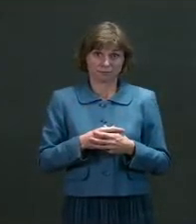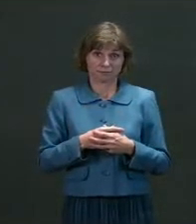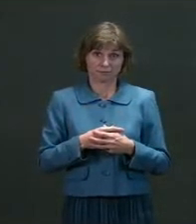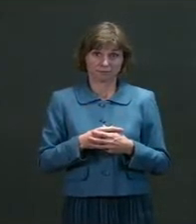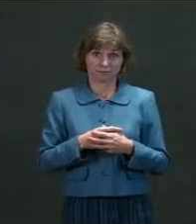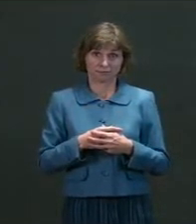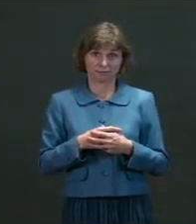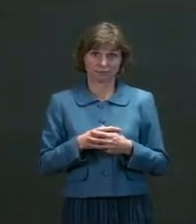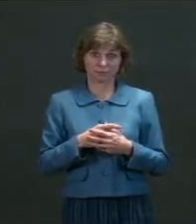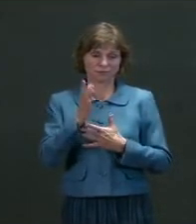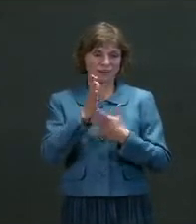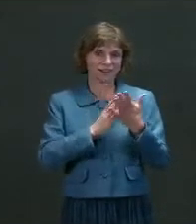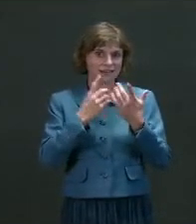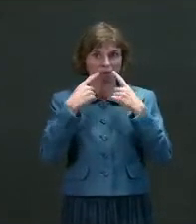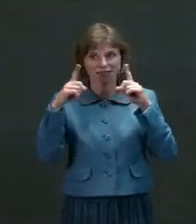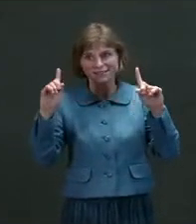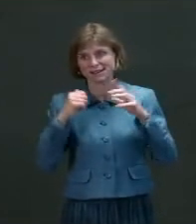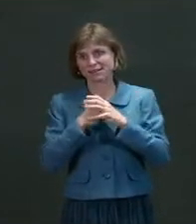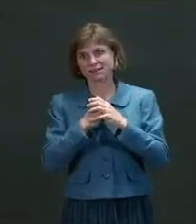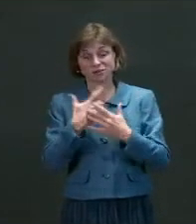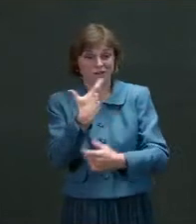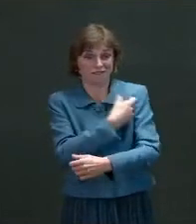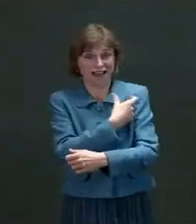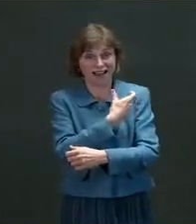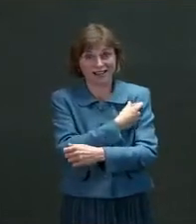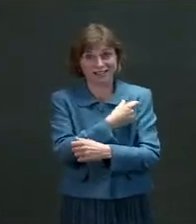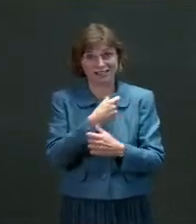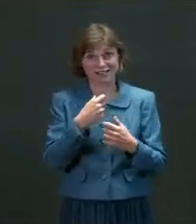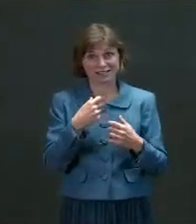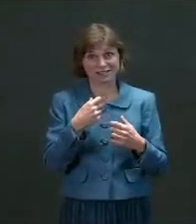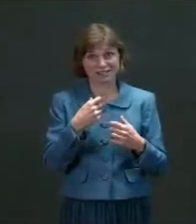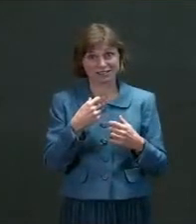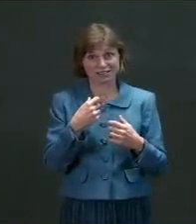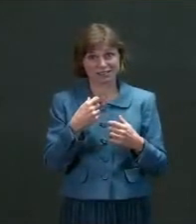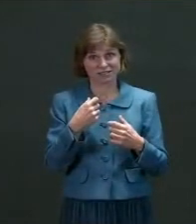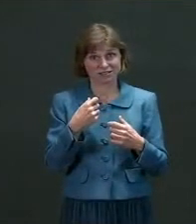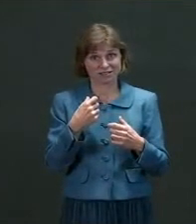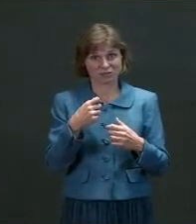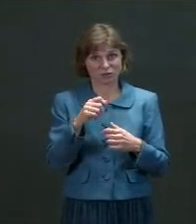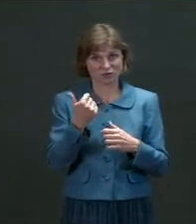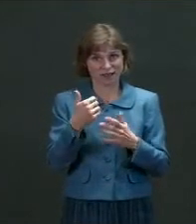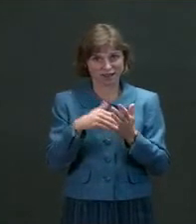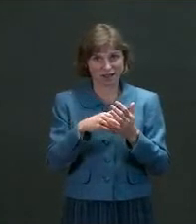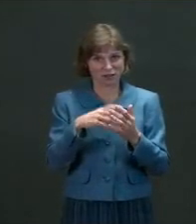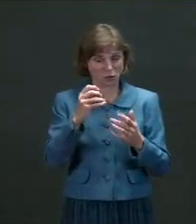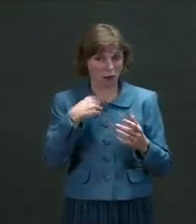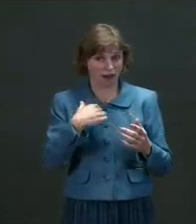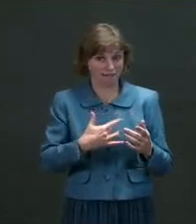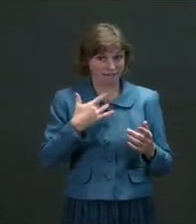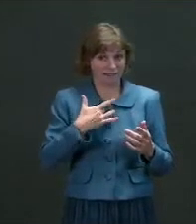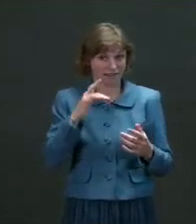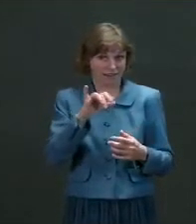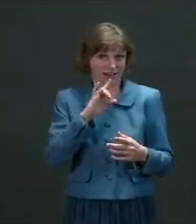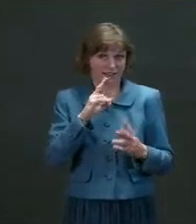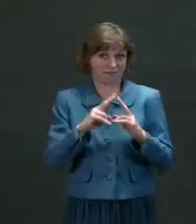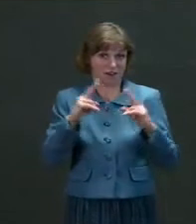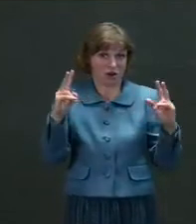the successes, I mean, we were vaccinating one vaccine per 10 seconds. So I feel like that is very